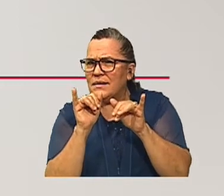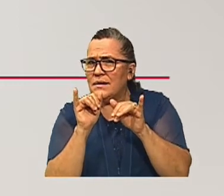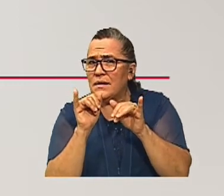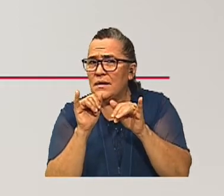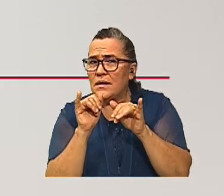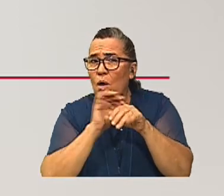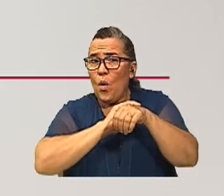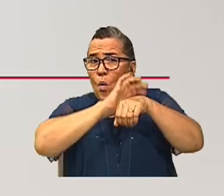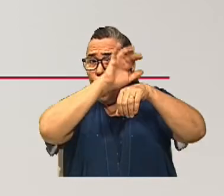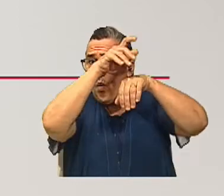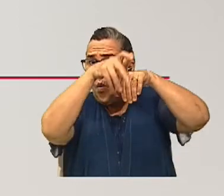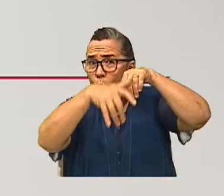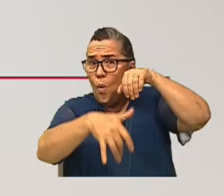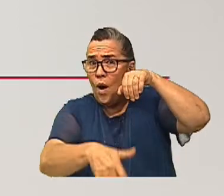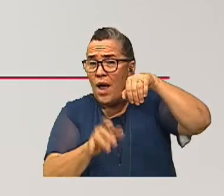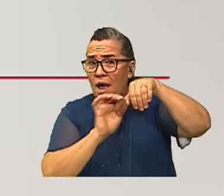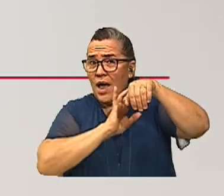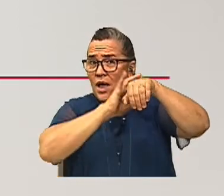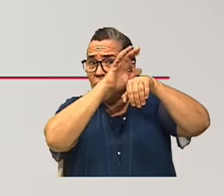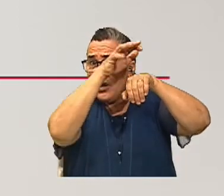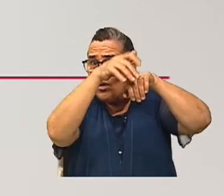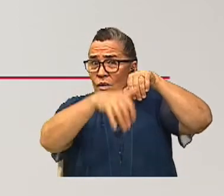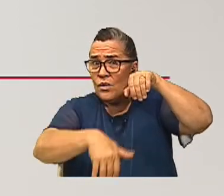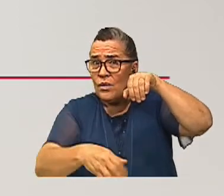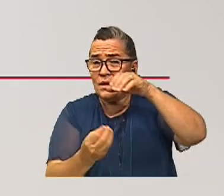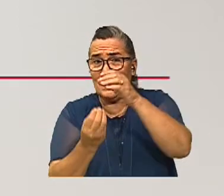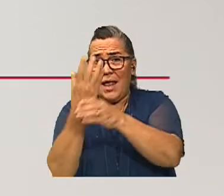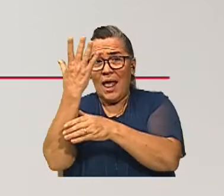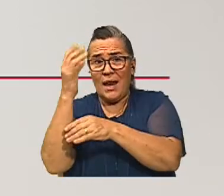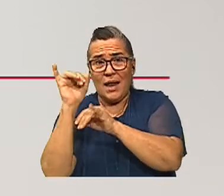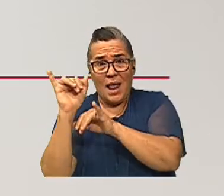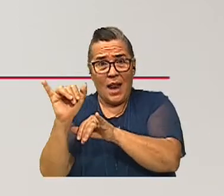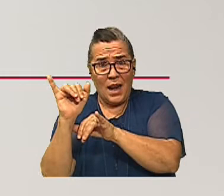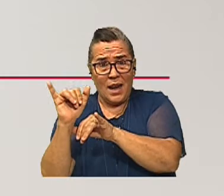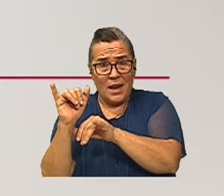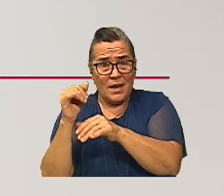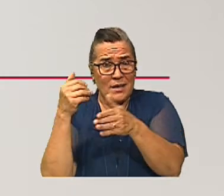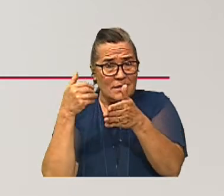waterfall near Adenal volcano?